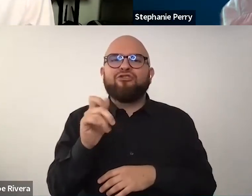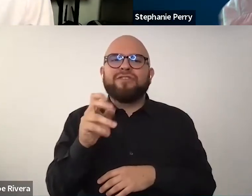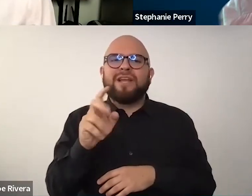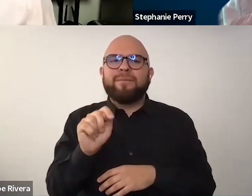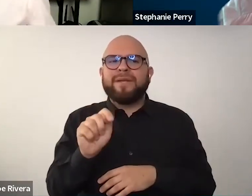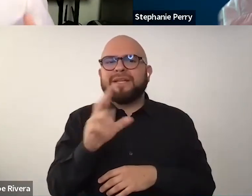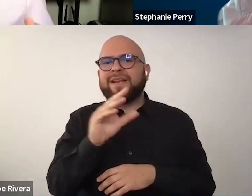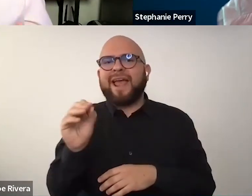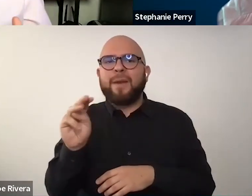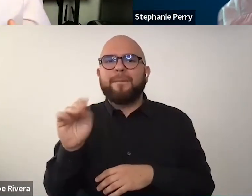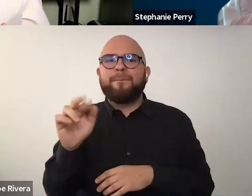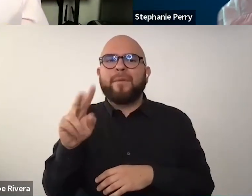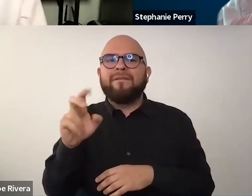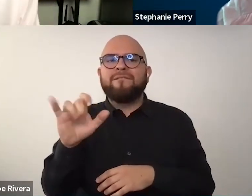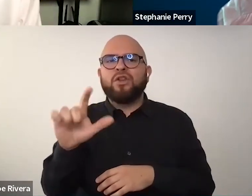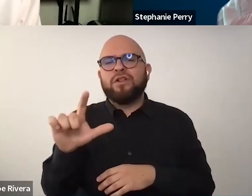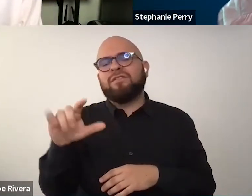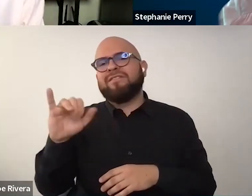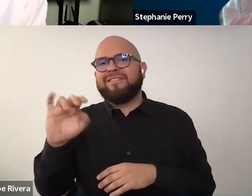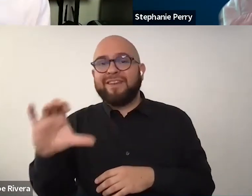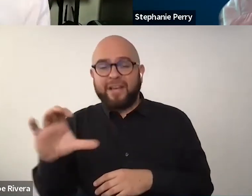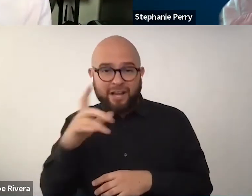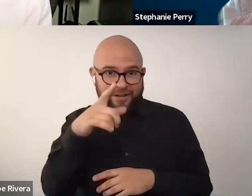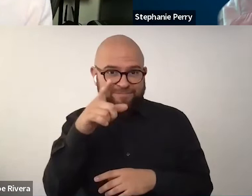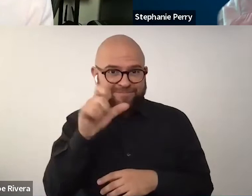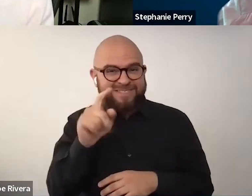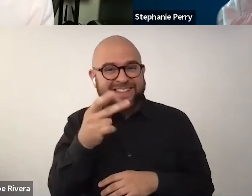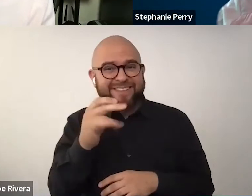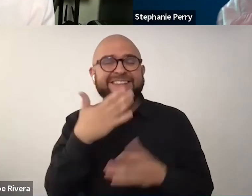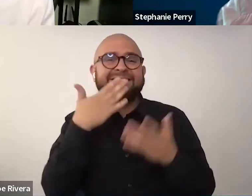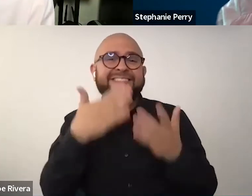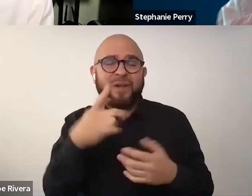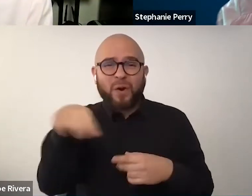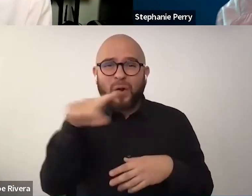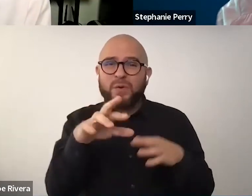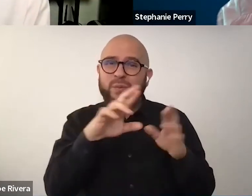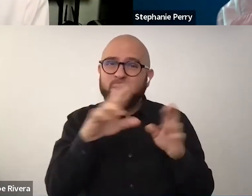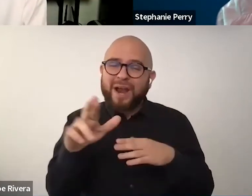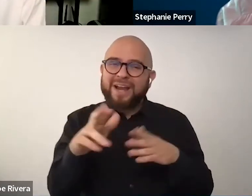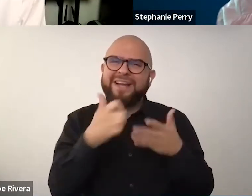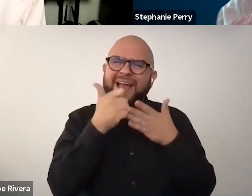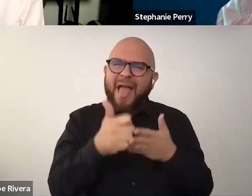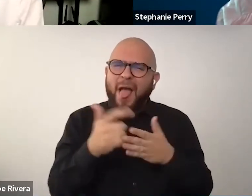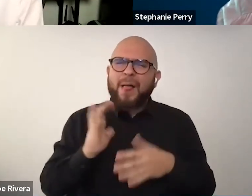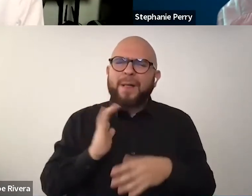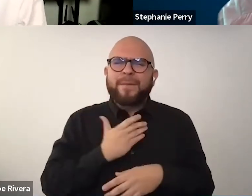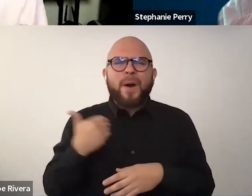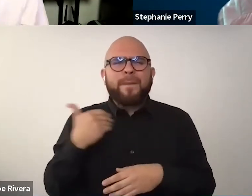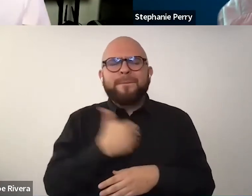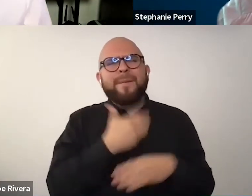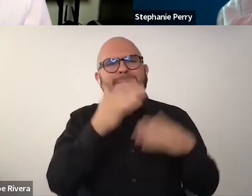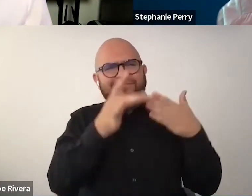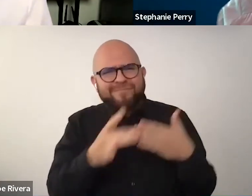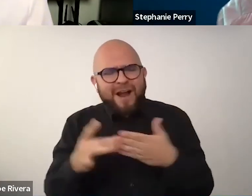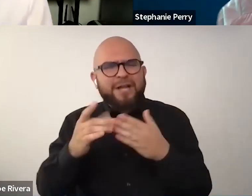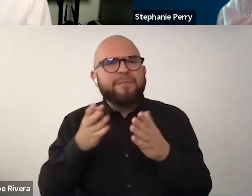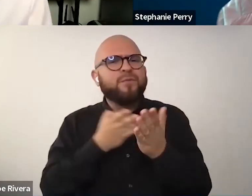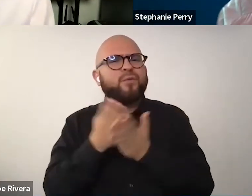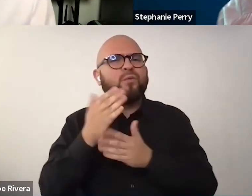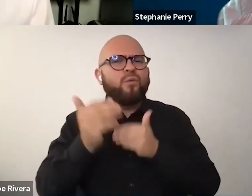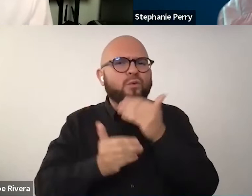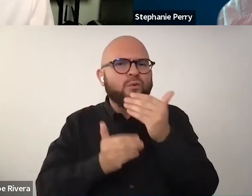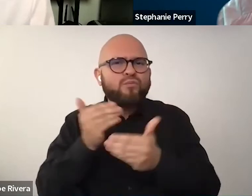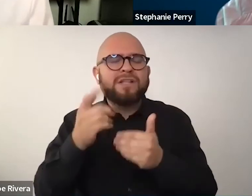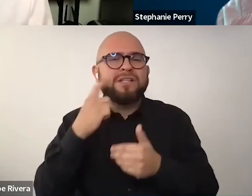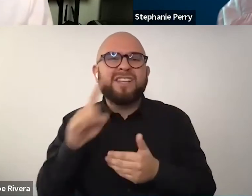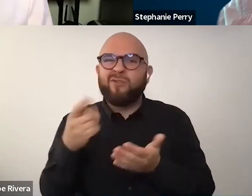here again today. Are you ready to help our members navigate the process of filing a claim for any unpaid contractual compensation that they